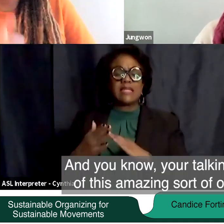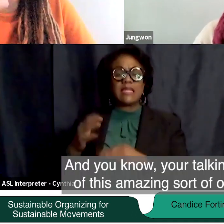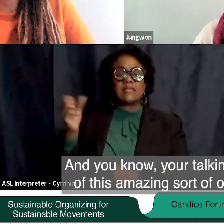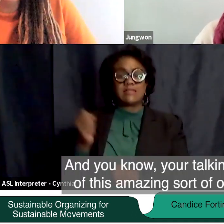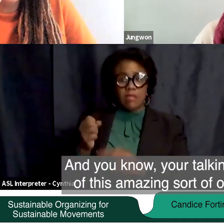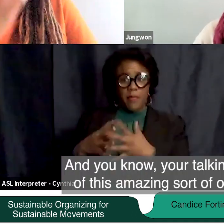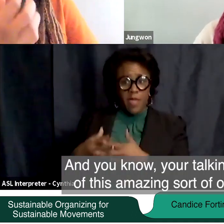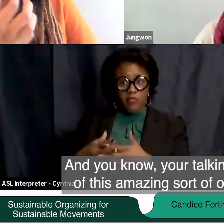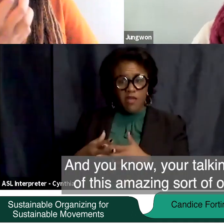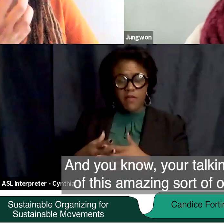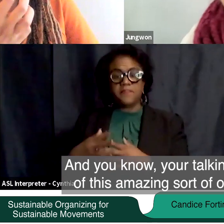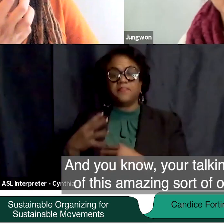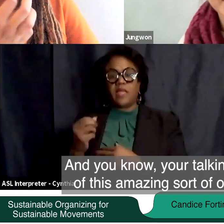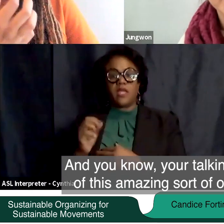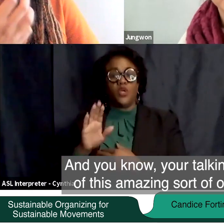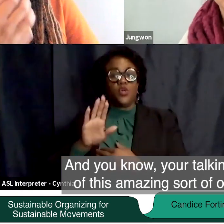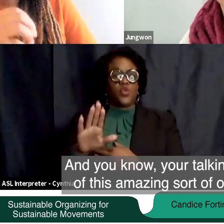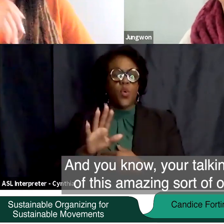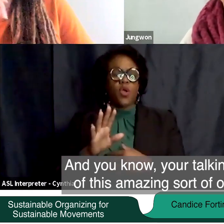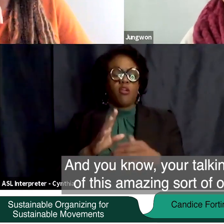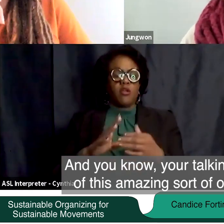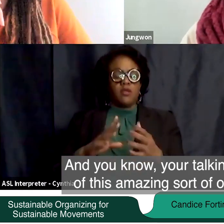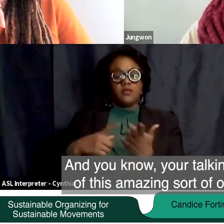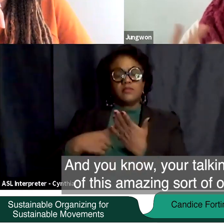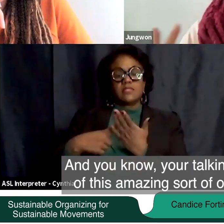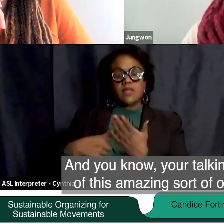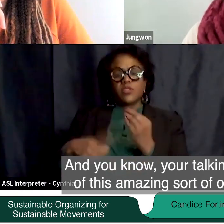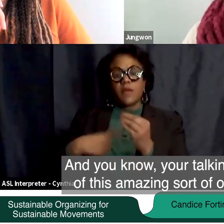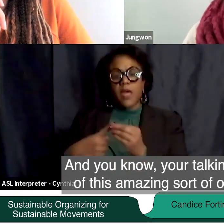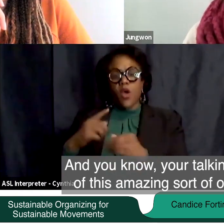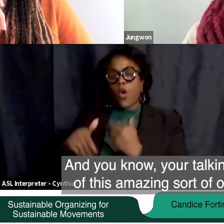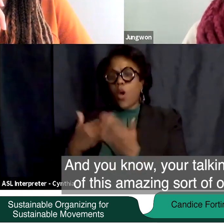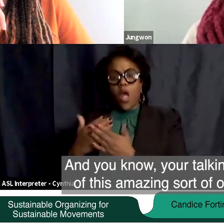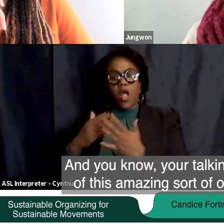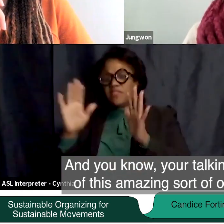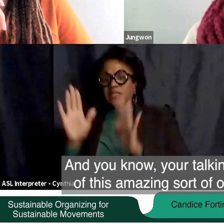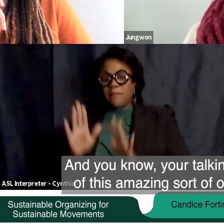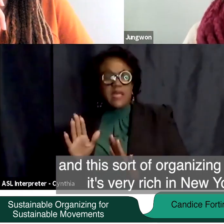Okay. And, you're talking about all of this amazing sort of